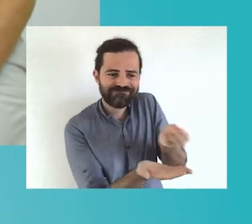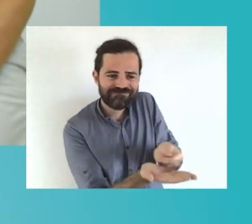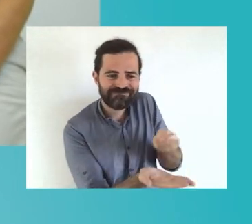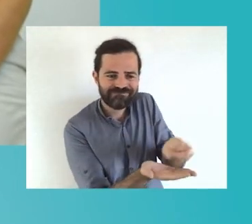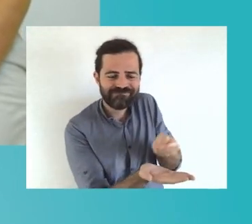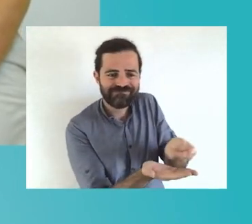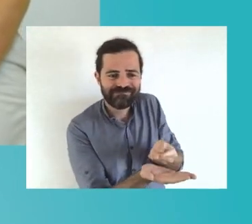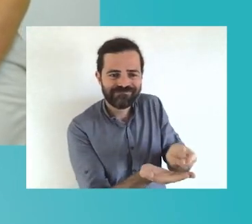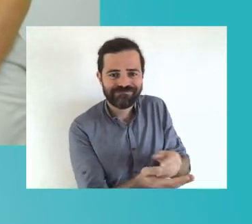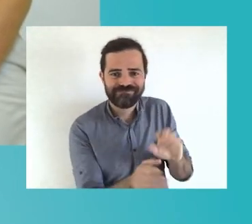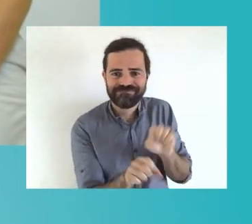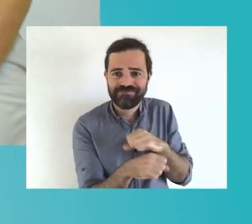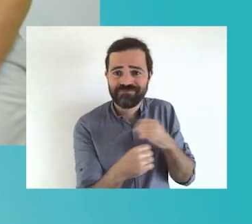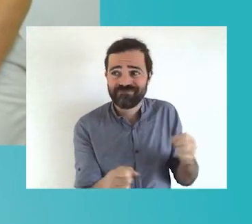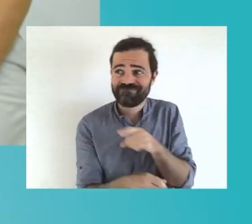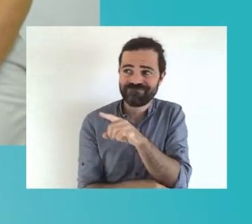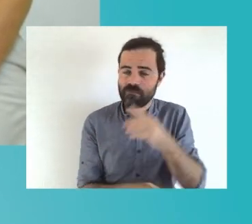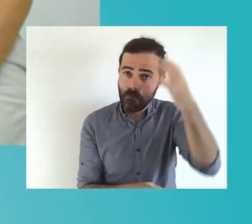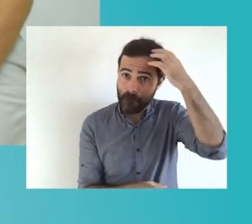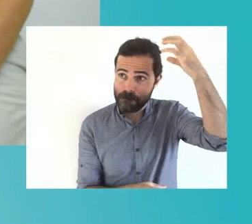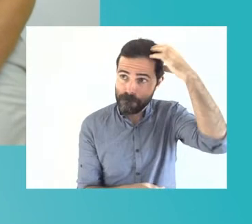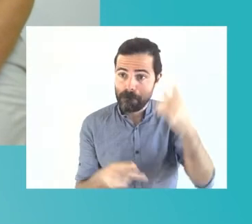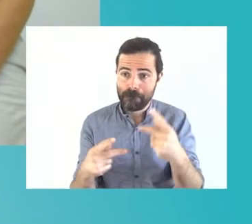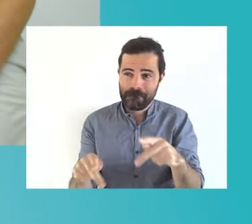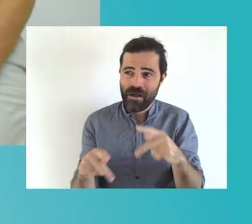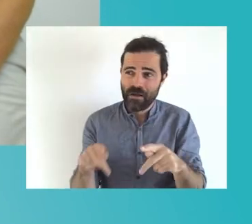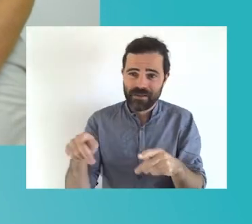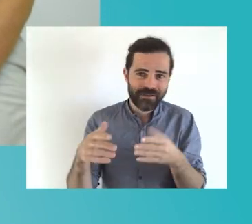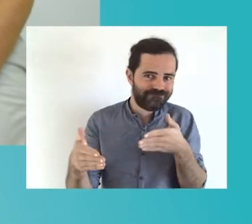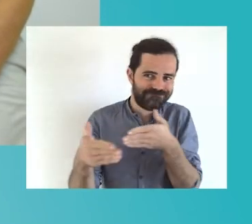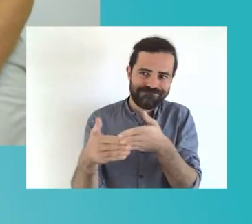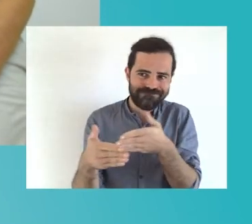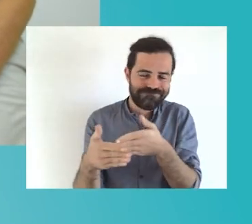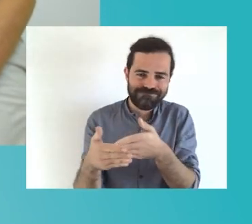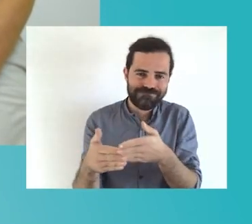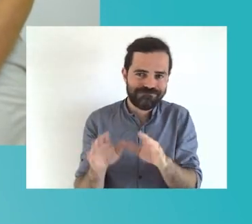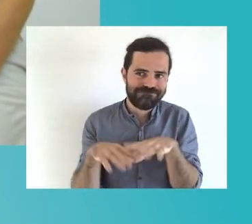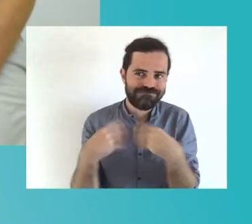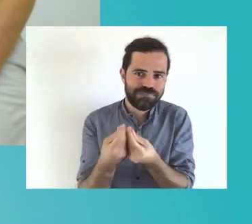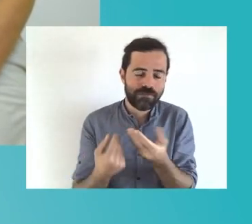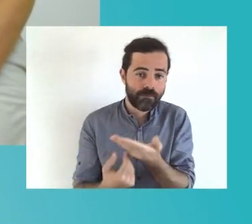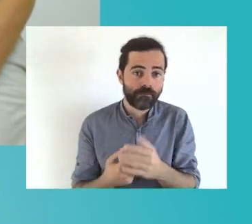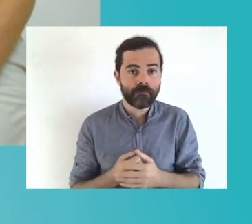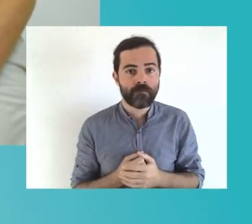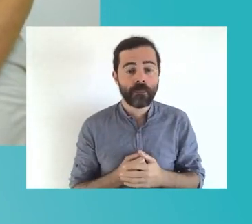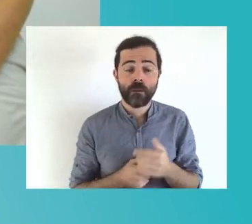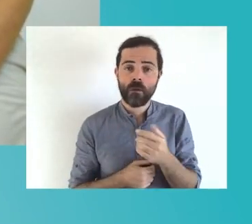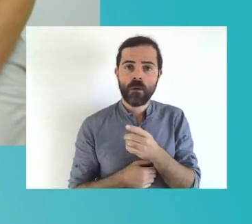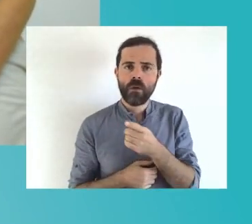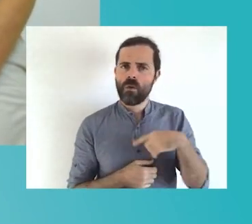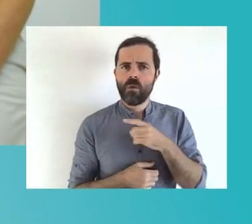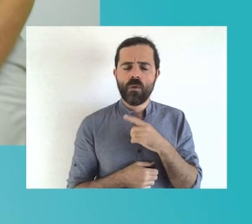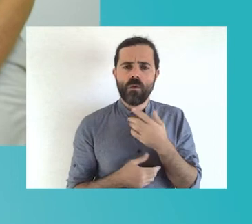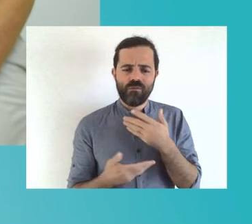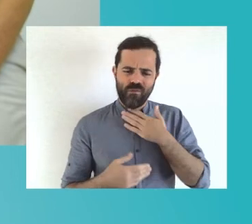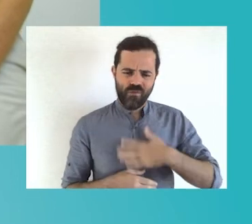it. And that's not easy, because that means near 2,000 euros every month. So we wanted to help all